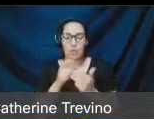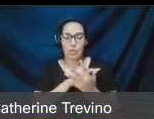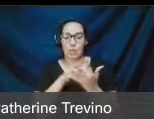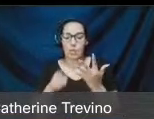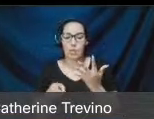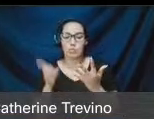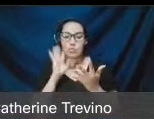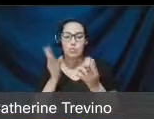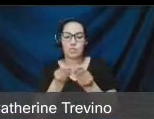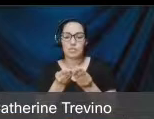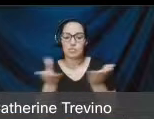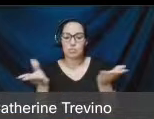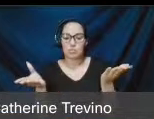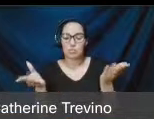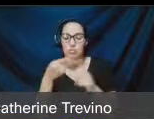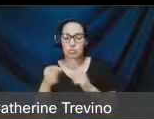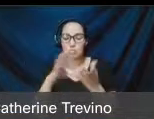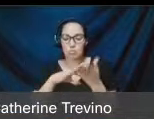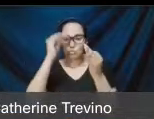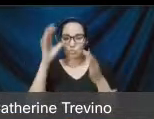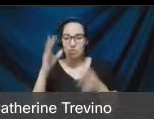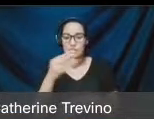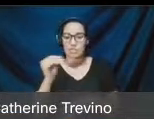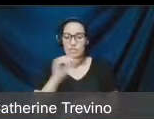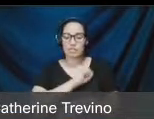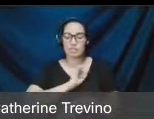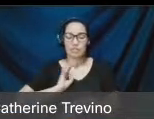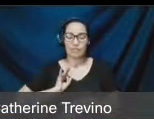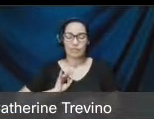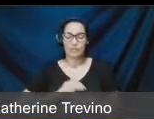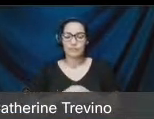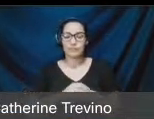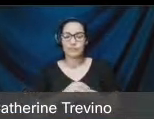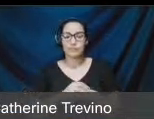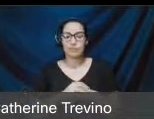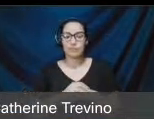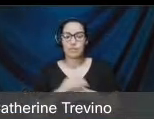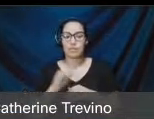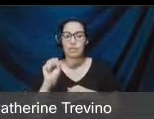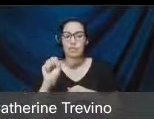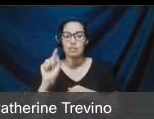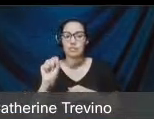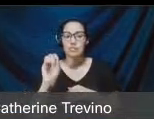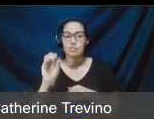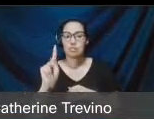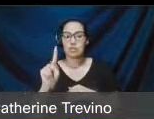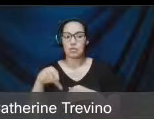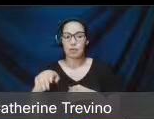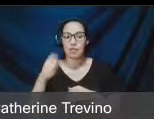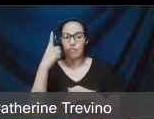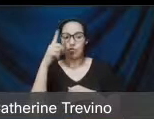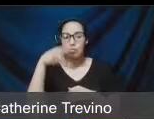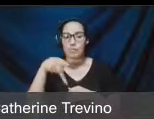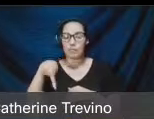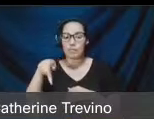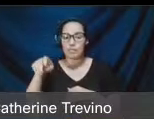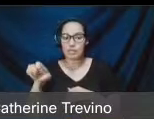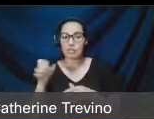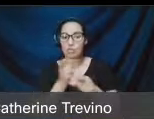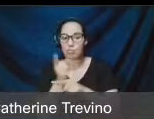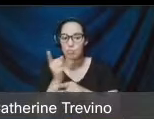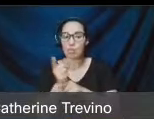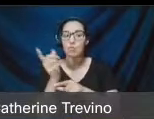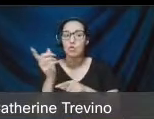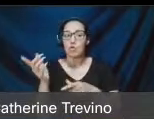to students and staff. Stockpile of PPE for staff and students. We received a bulk